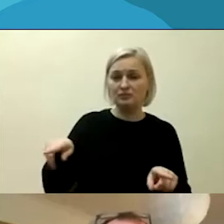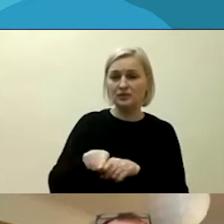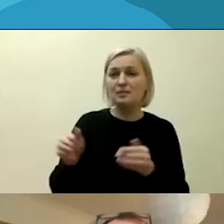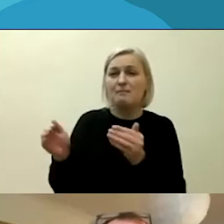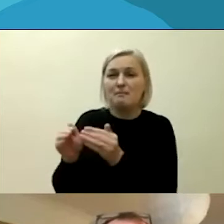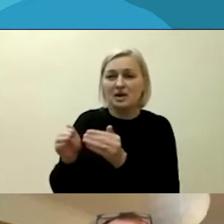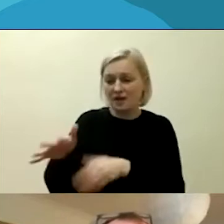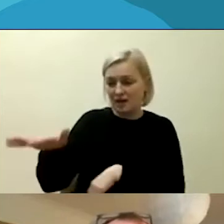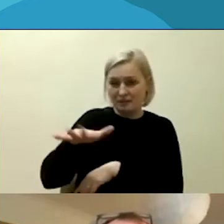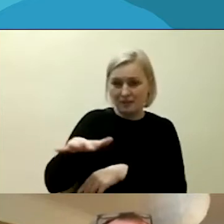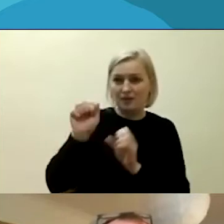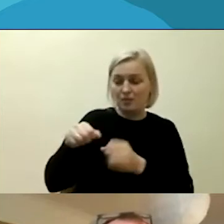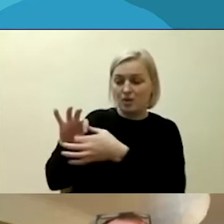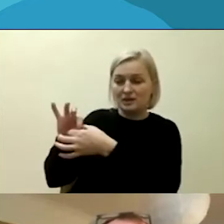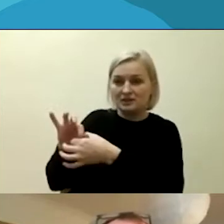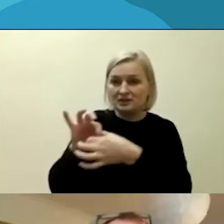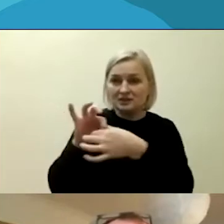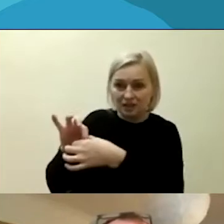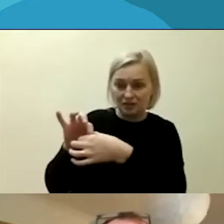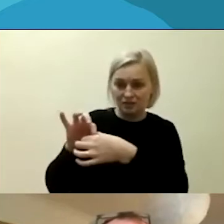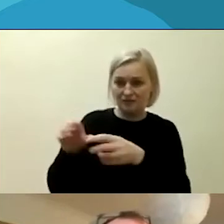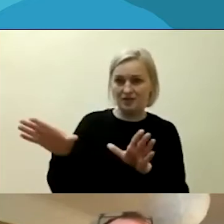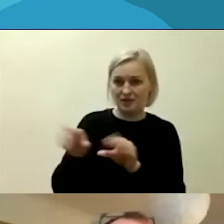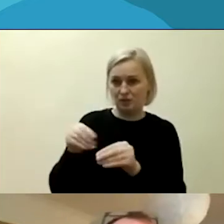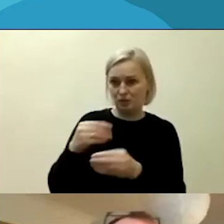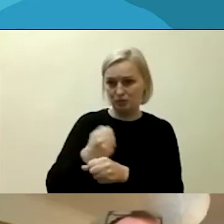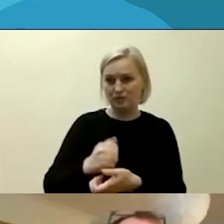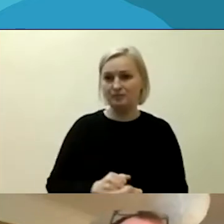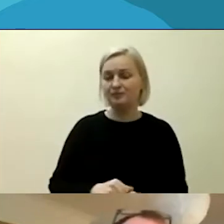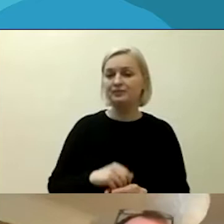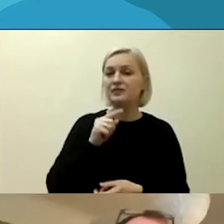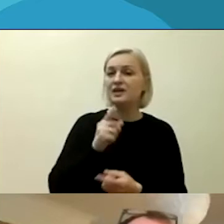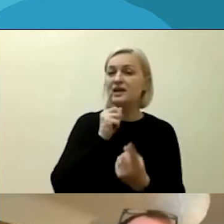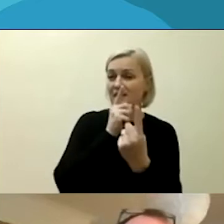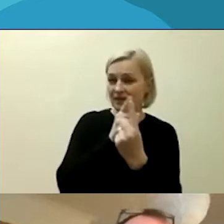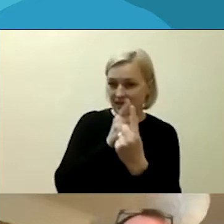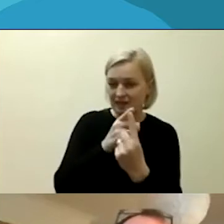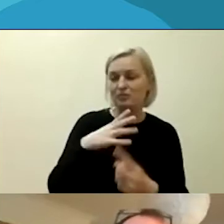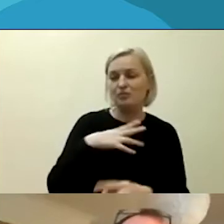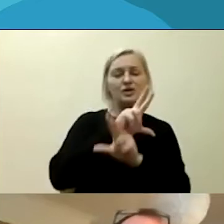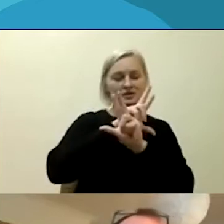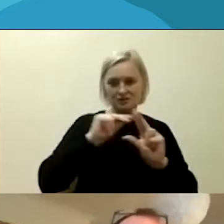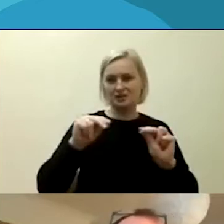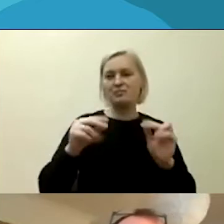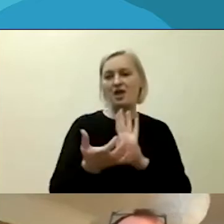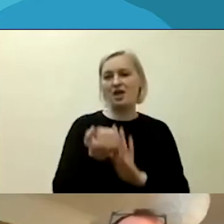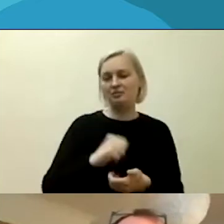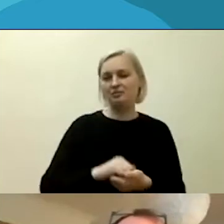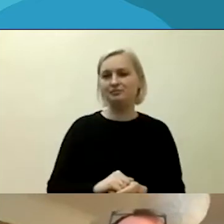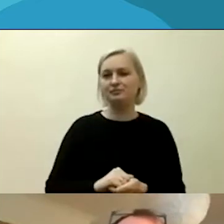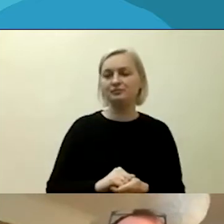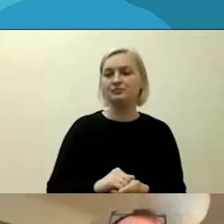somewhat successful in these aims. And of course, and that cultural shift means